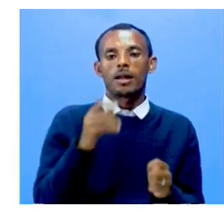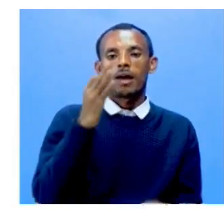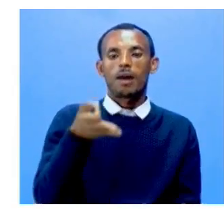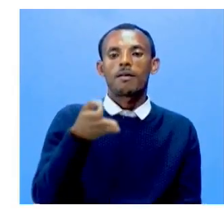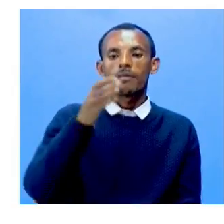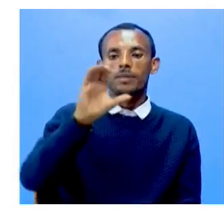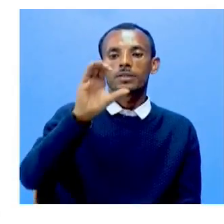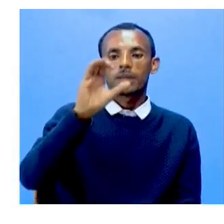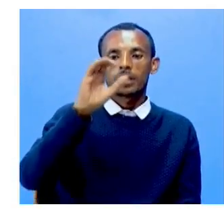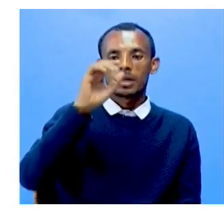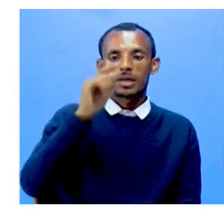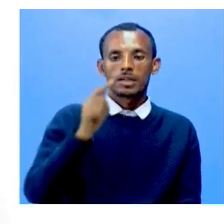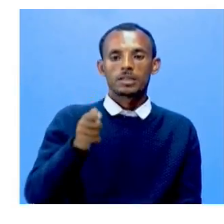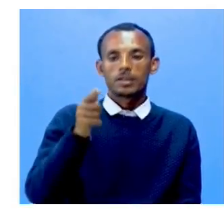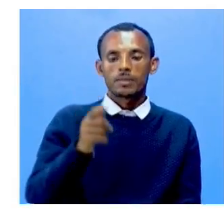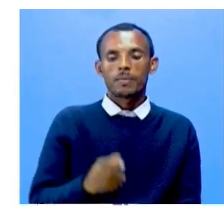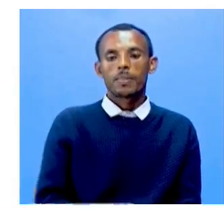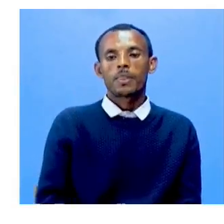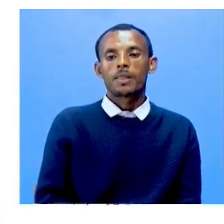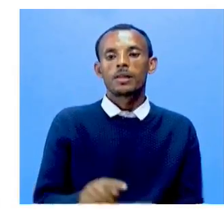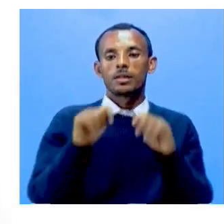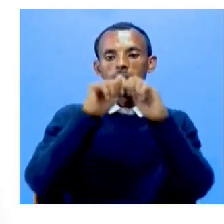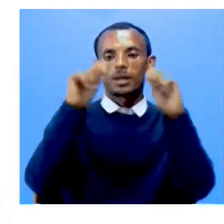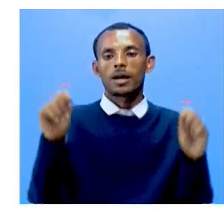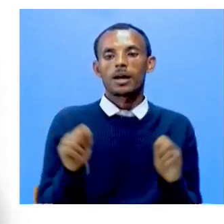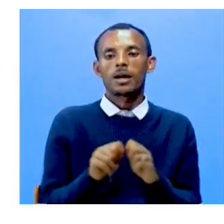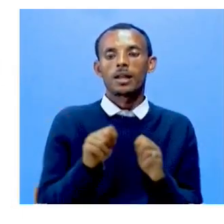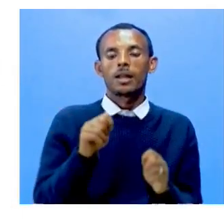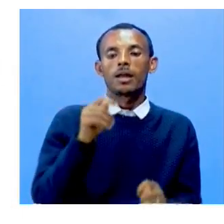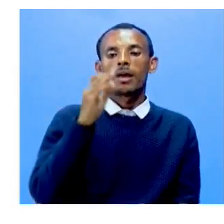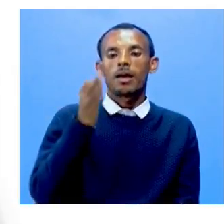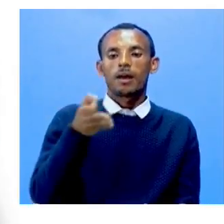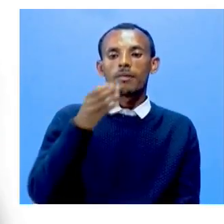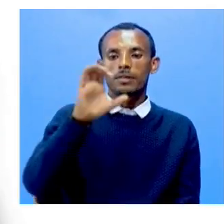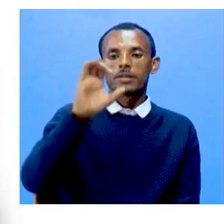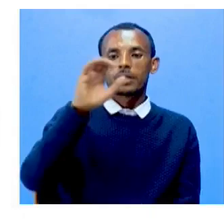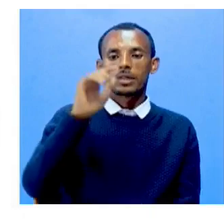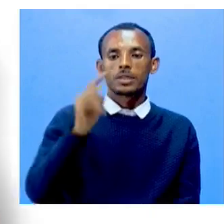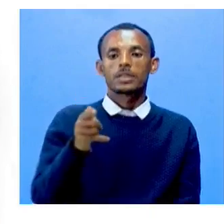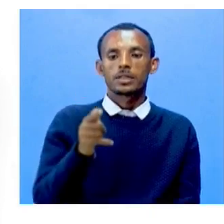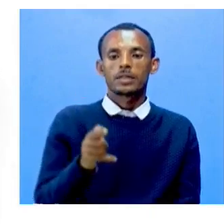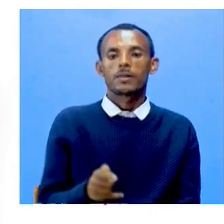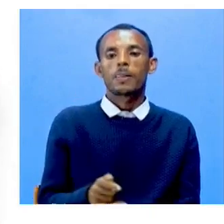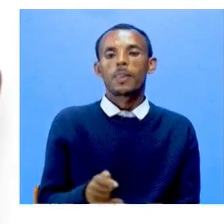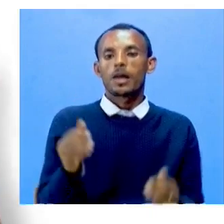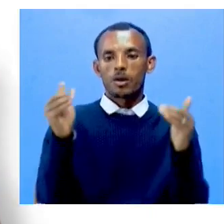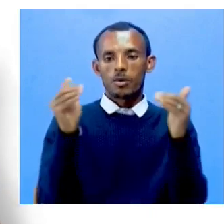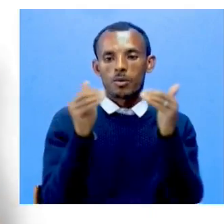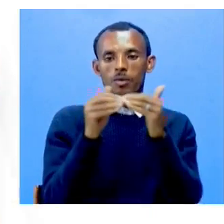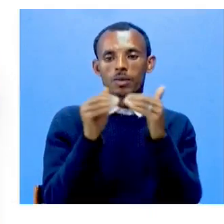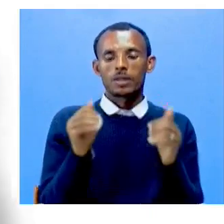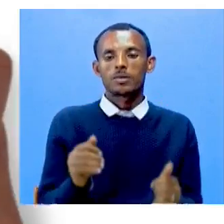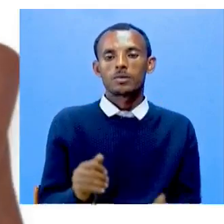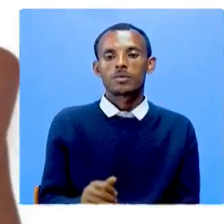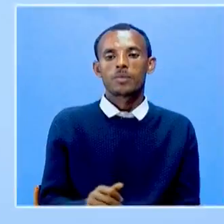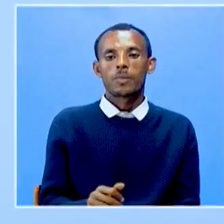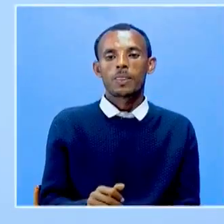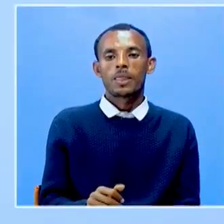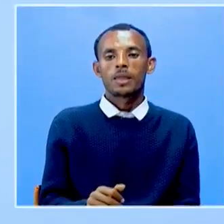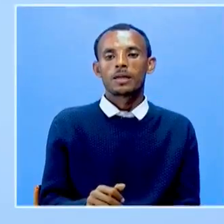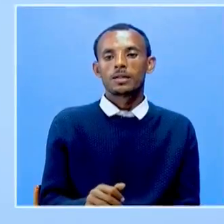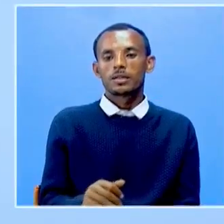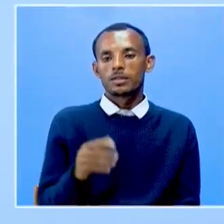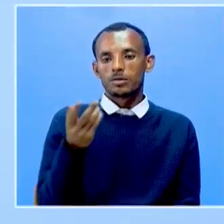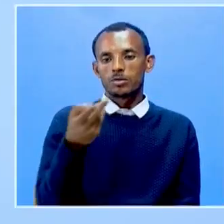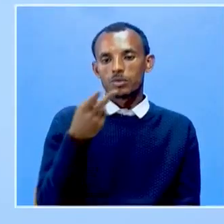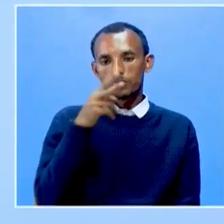FCG. Triangle FCG, it is congruent to, from this mark to